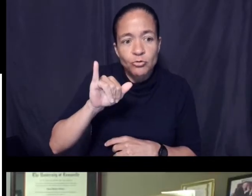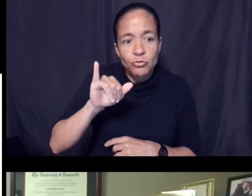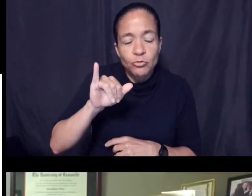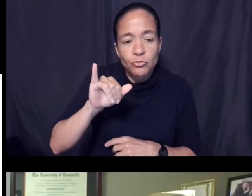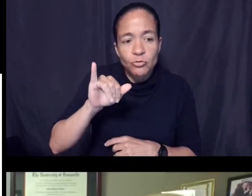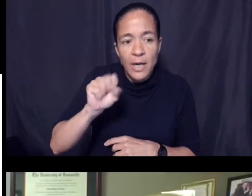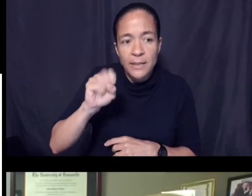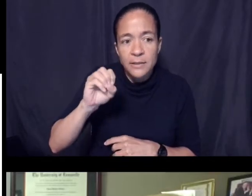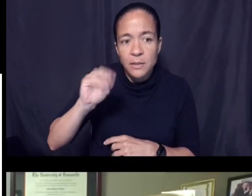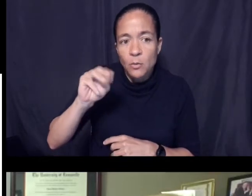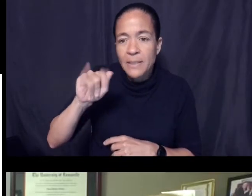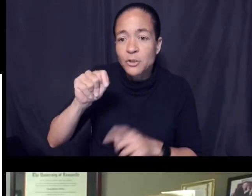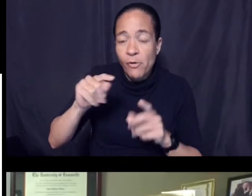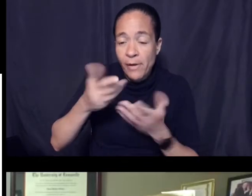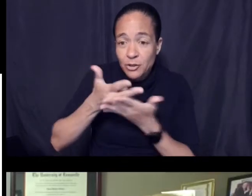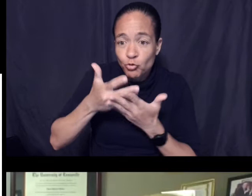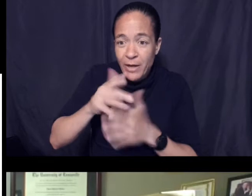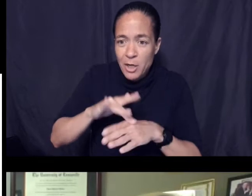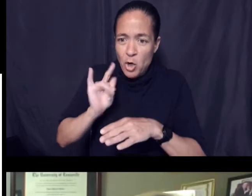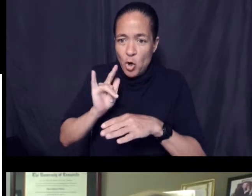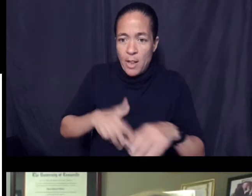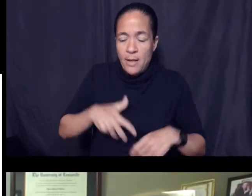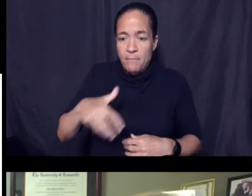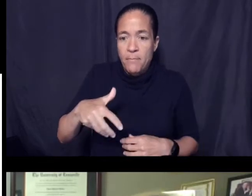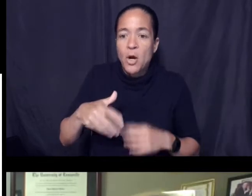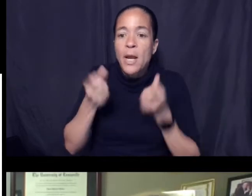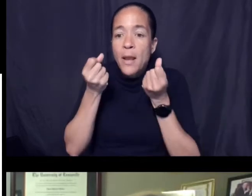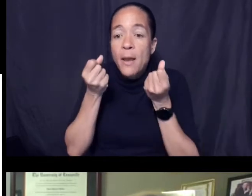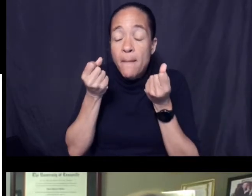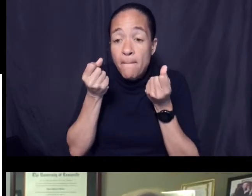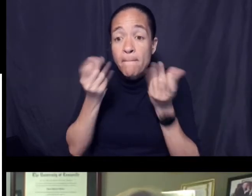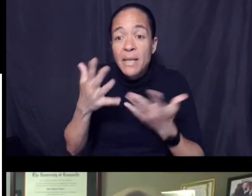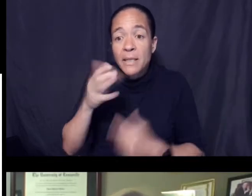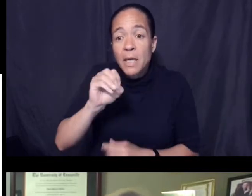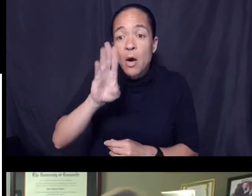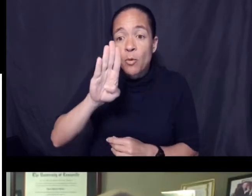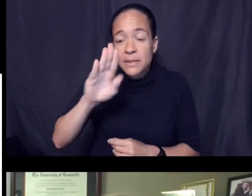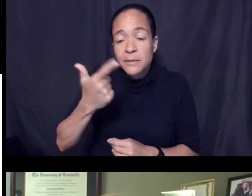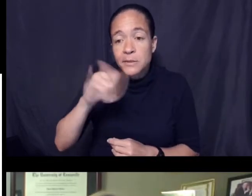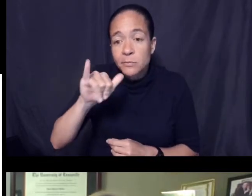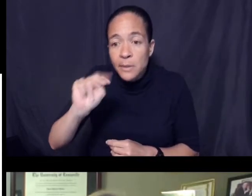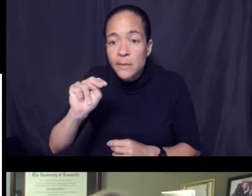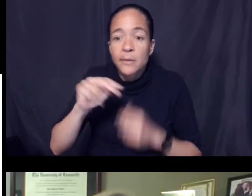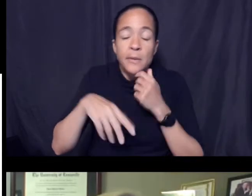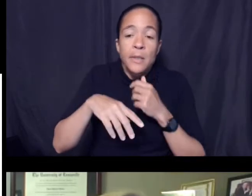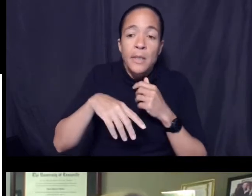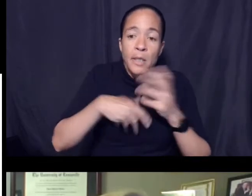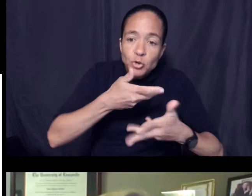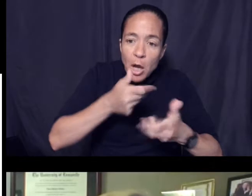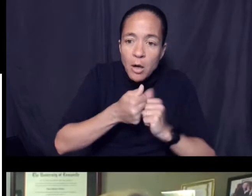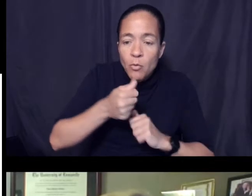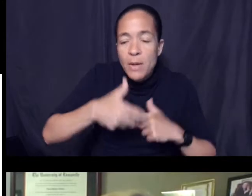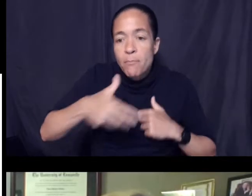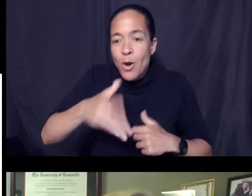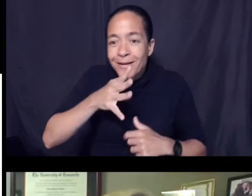other screening early in the pregnancy. The majority of OBs, obstetricians, and pediatricians talk to childbearing women or